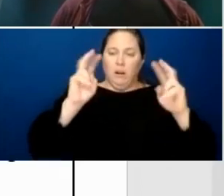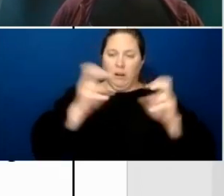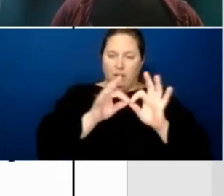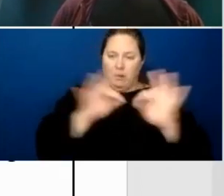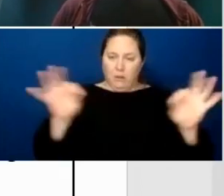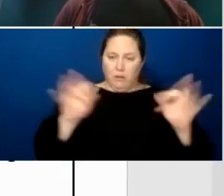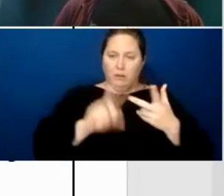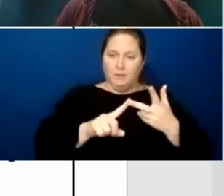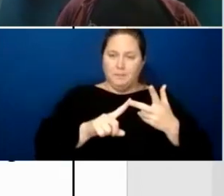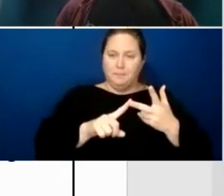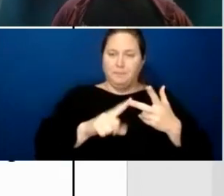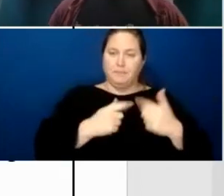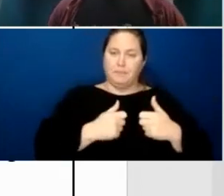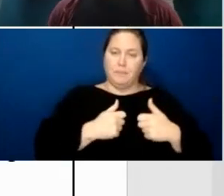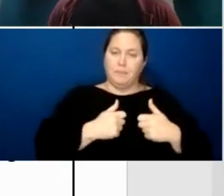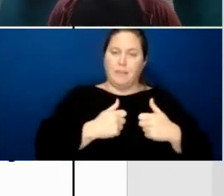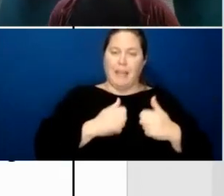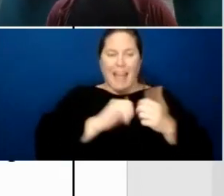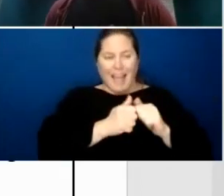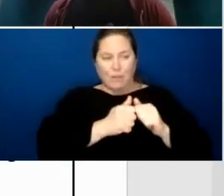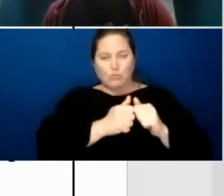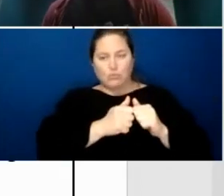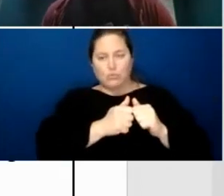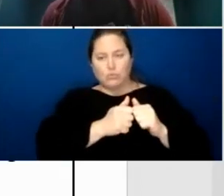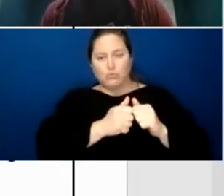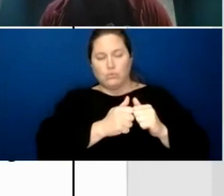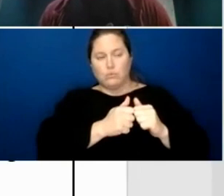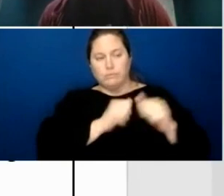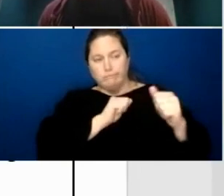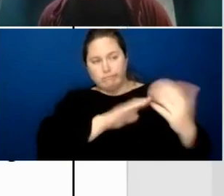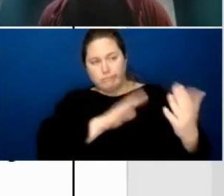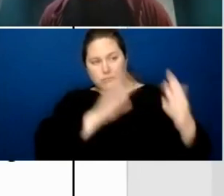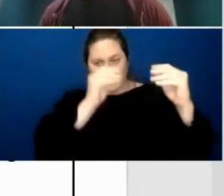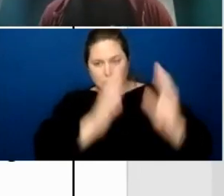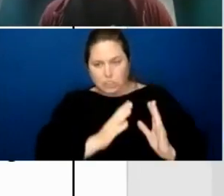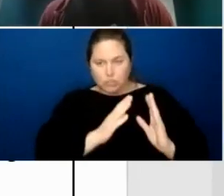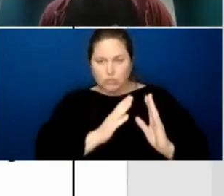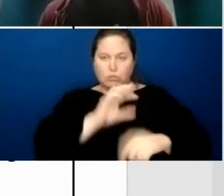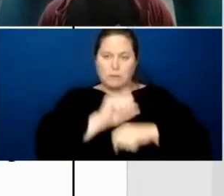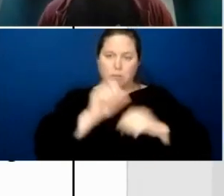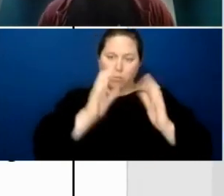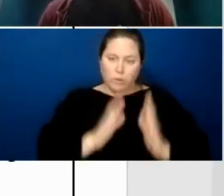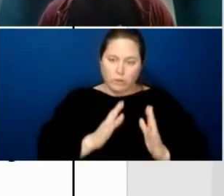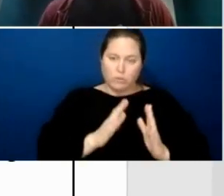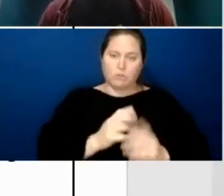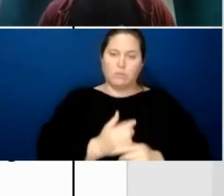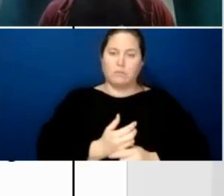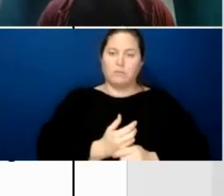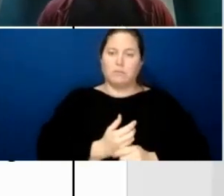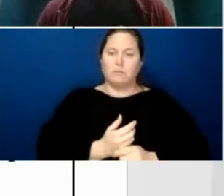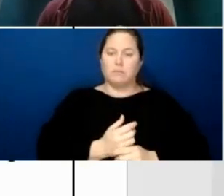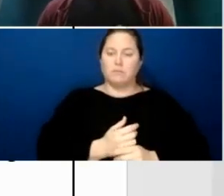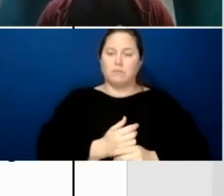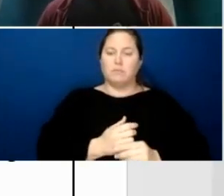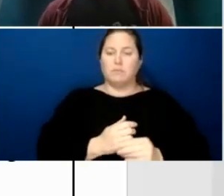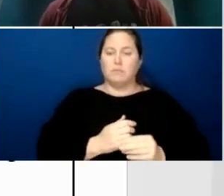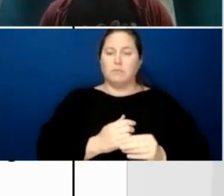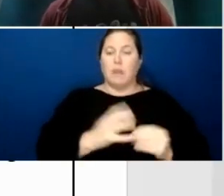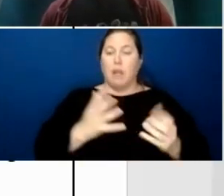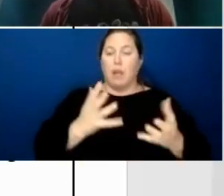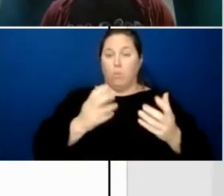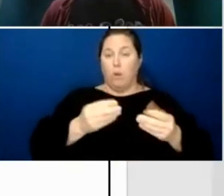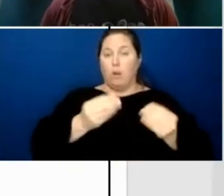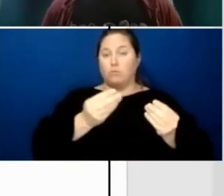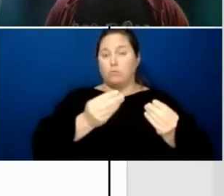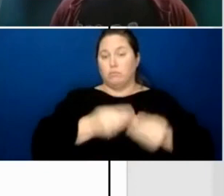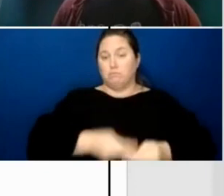people, signature lines, all these little lessons to bring into your classroom and your program. So I'd love to pass that along. Many of you have already